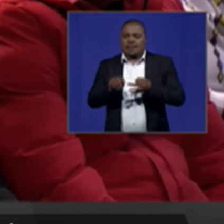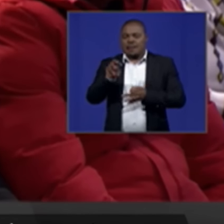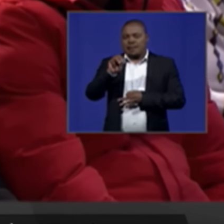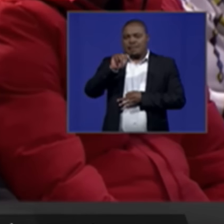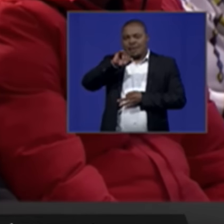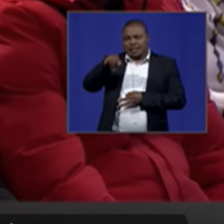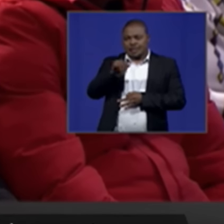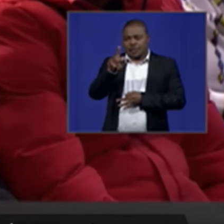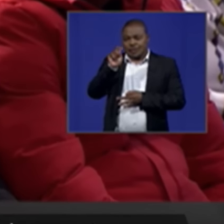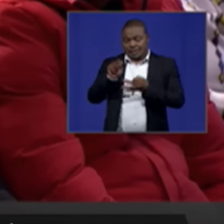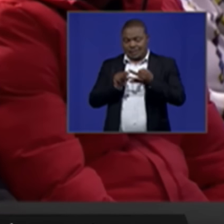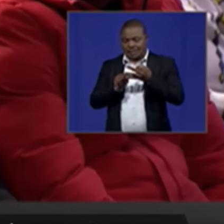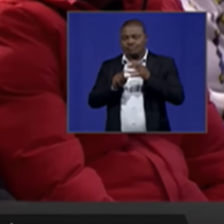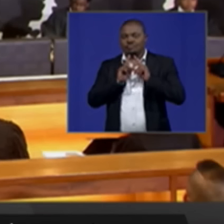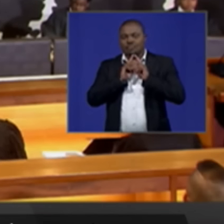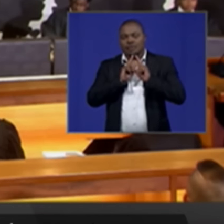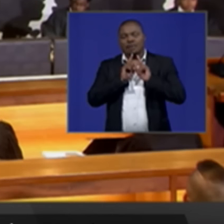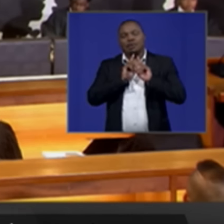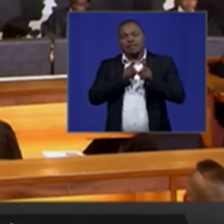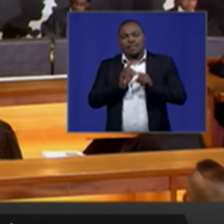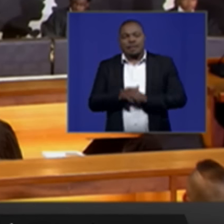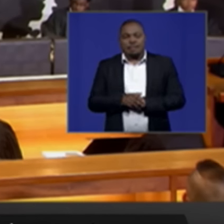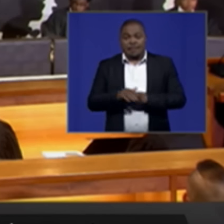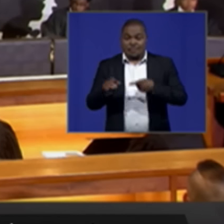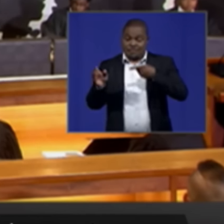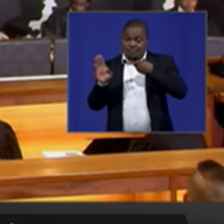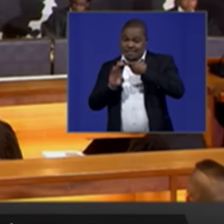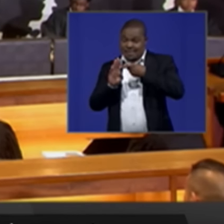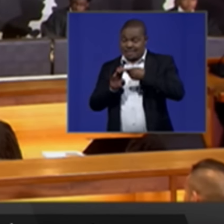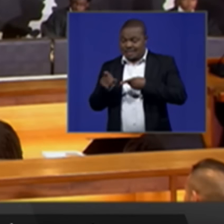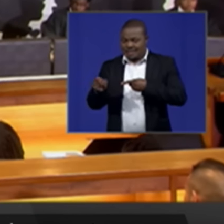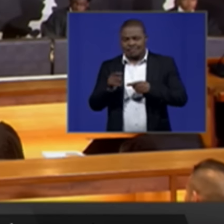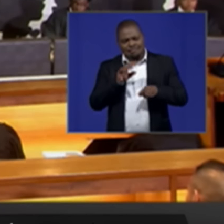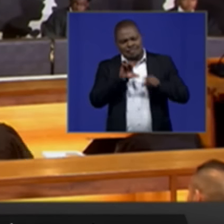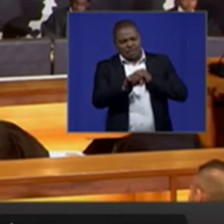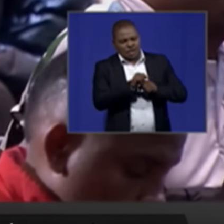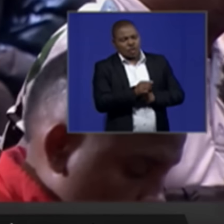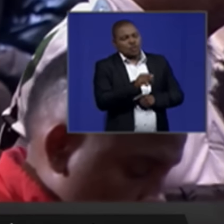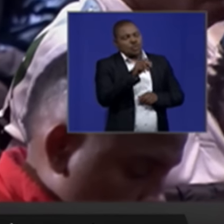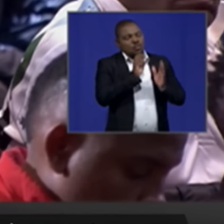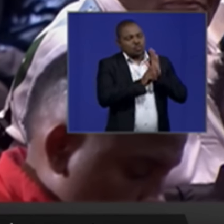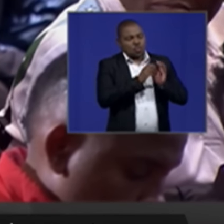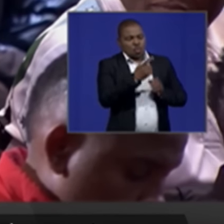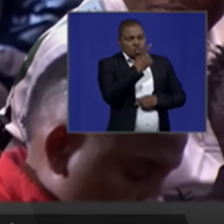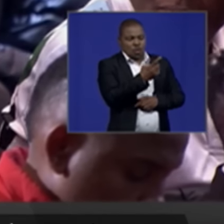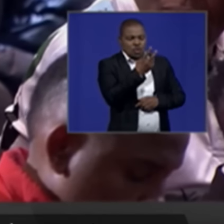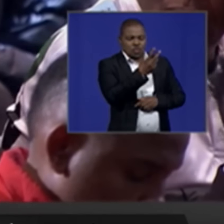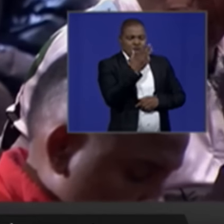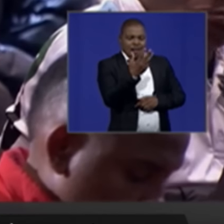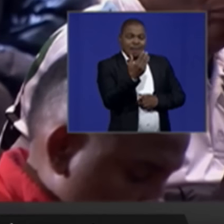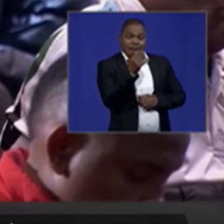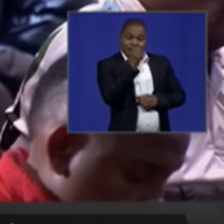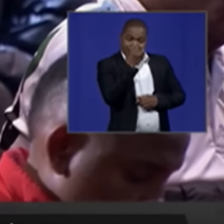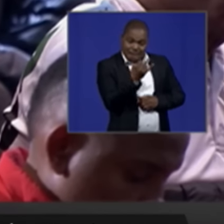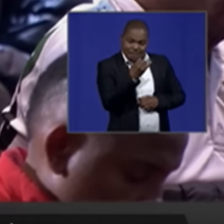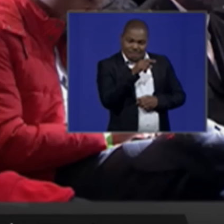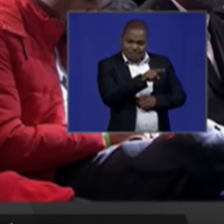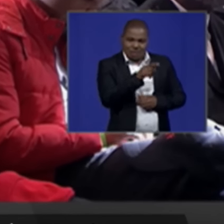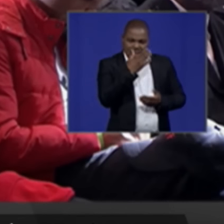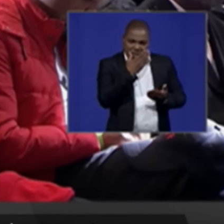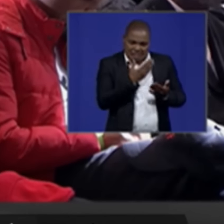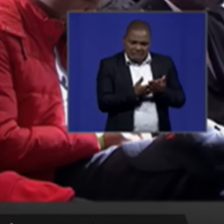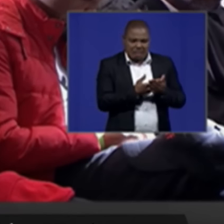Machid. Mo katlholong ya ntlha kgotlatshekelo e lemogile fa rule 129I e letla palamente go ka fedisa tsamaiso ya go